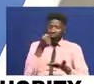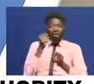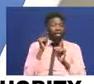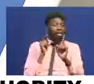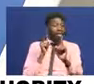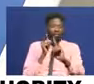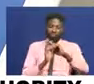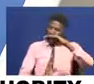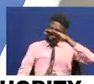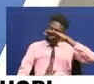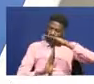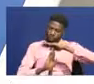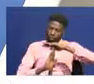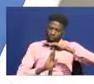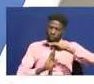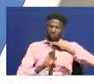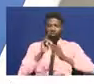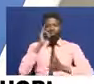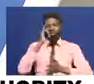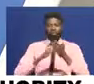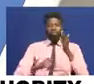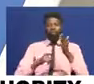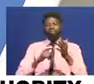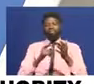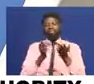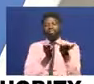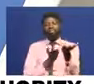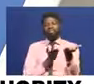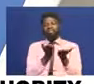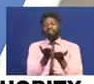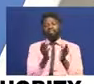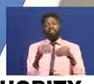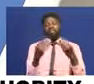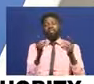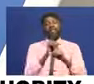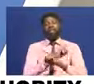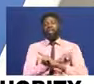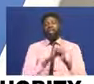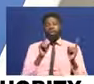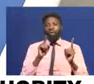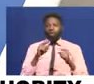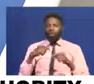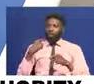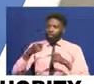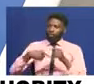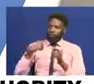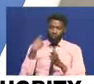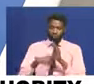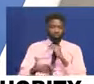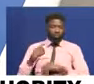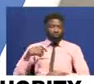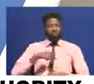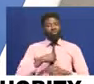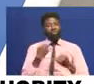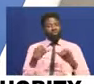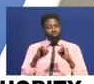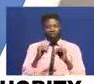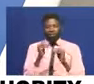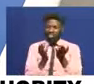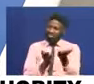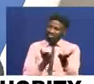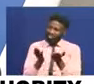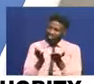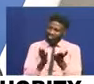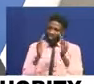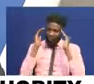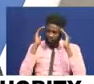So we have to be lean and efficient. Mm-hmm. So you have got to balance all these objectives. We're trying to do a certain thing, we're trying to do it better, but again, you've got to look at that human